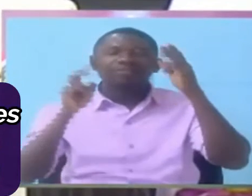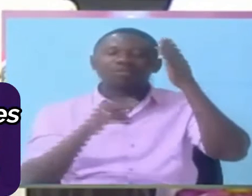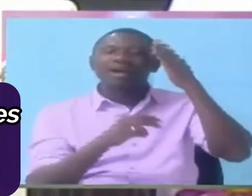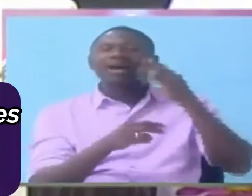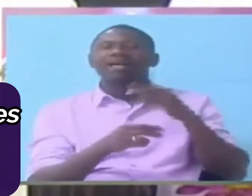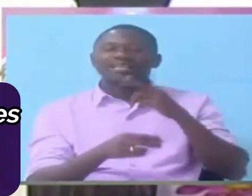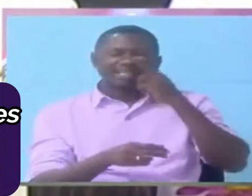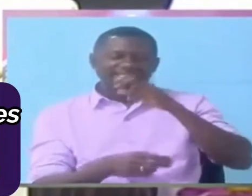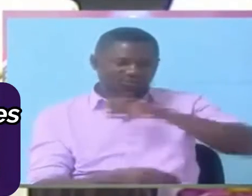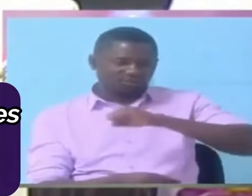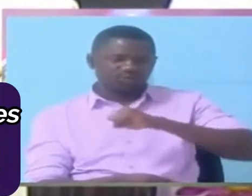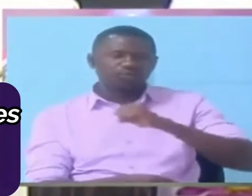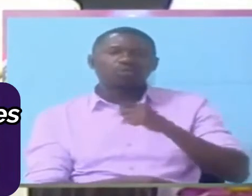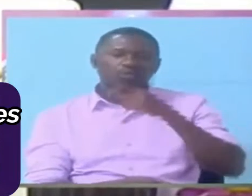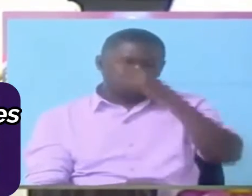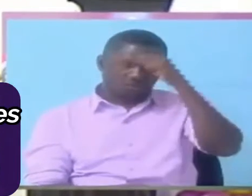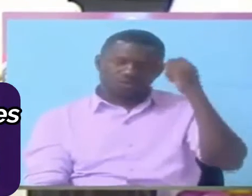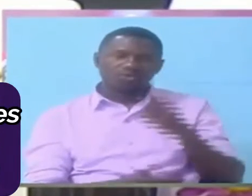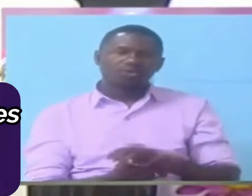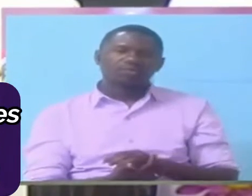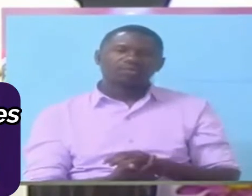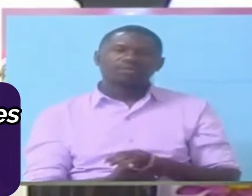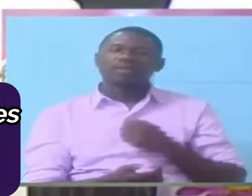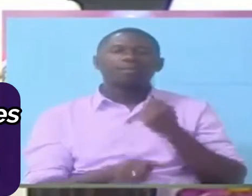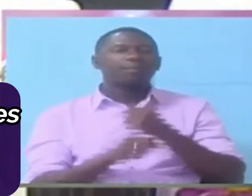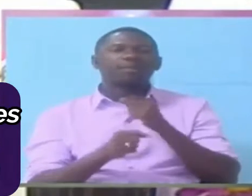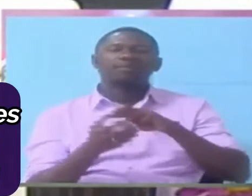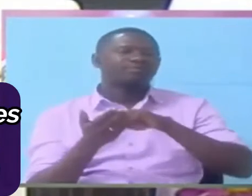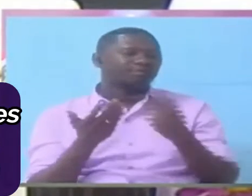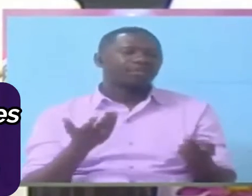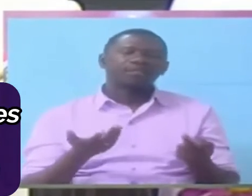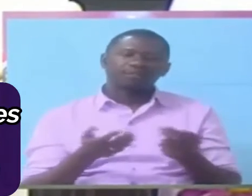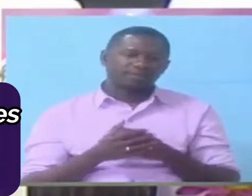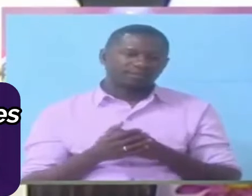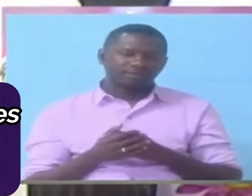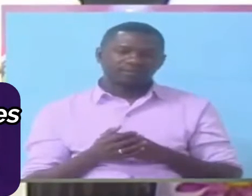president Yajem, then President Yajem, to know. Okay. And that makes them fail.